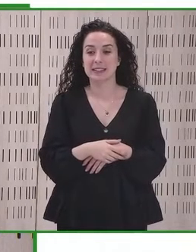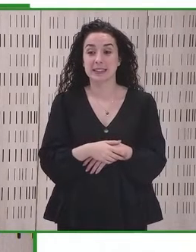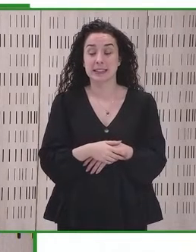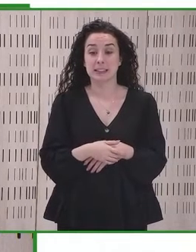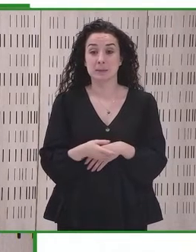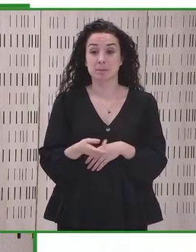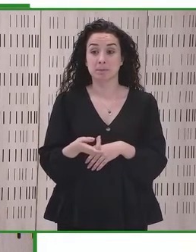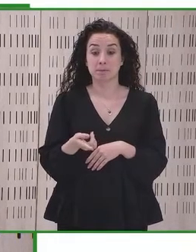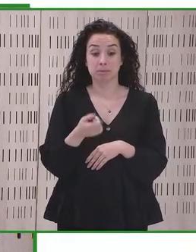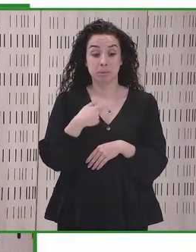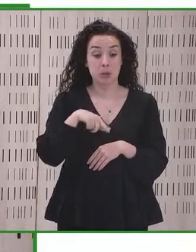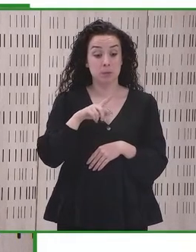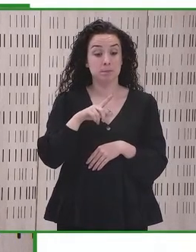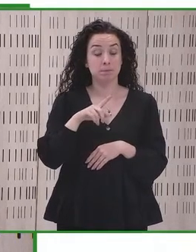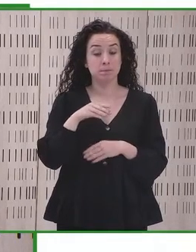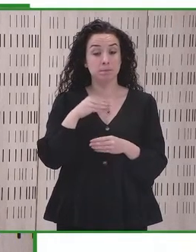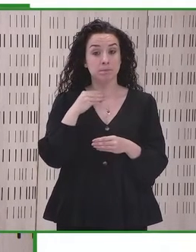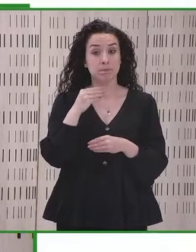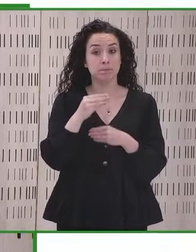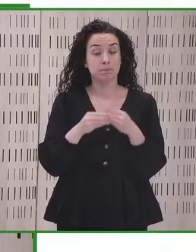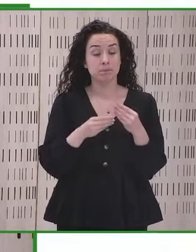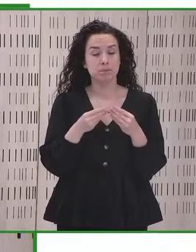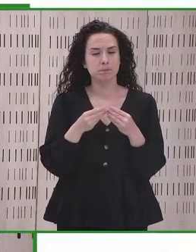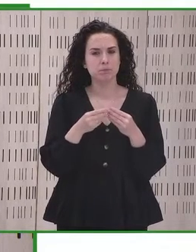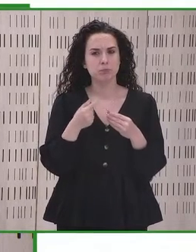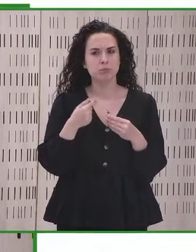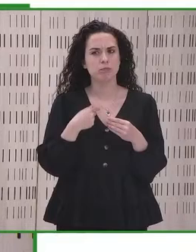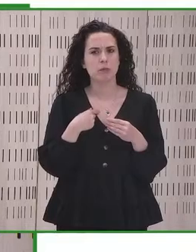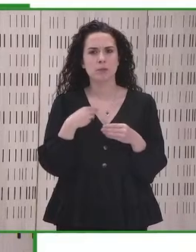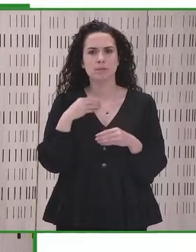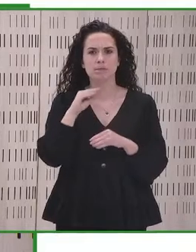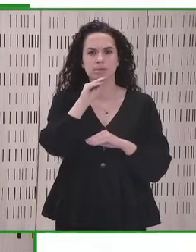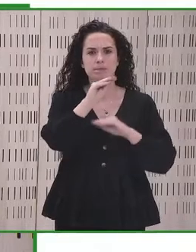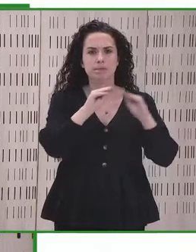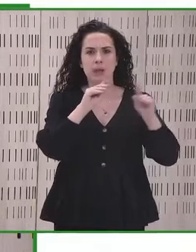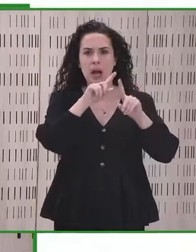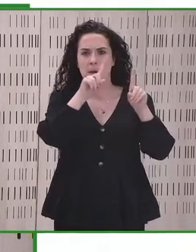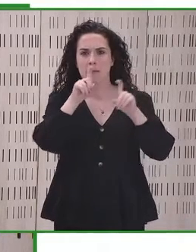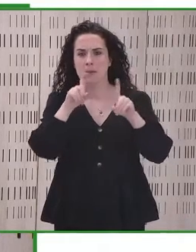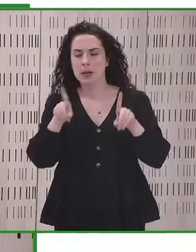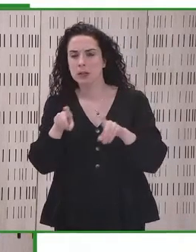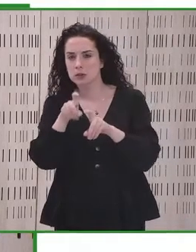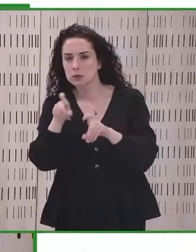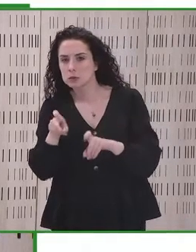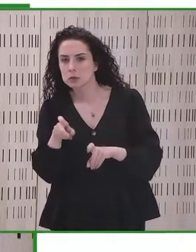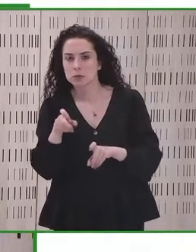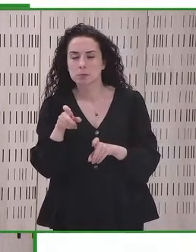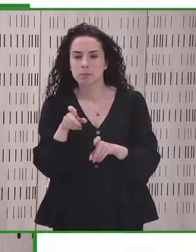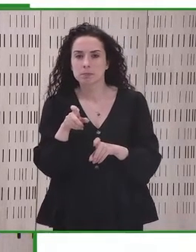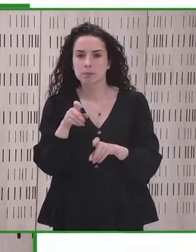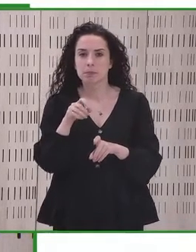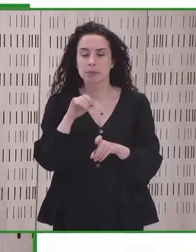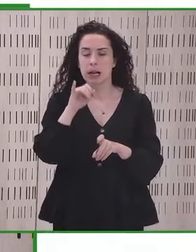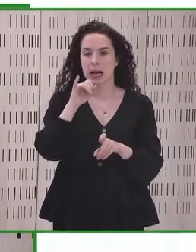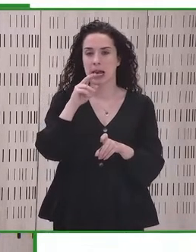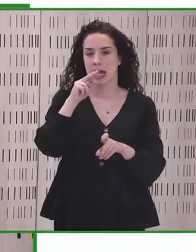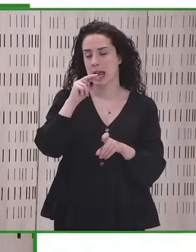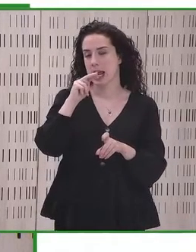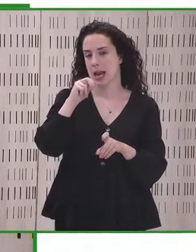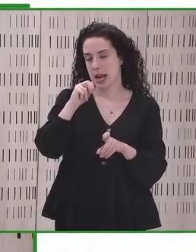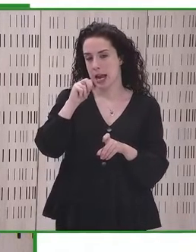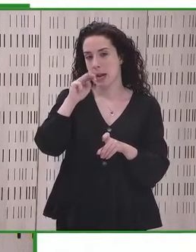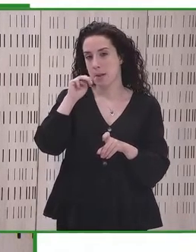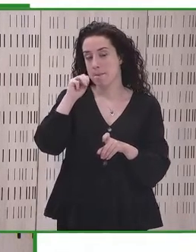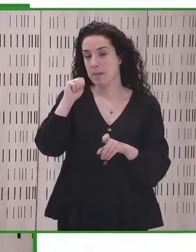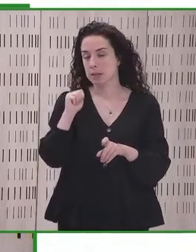The way we're going to do this, I'm going to ask first Immaculada Plasencia to speak the next